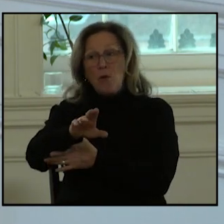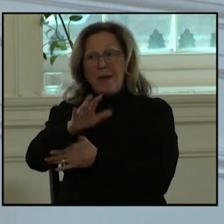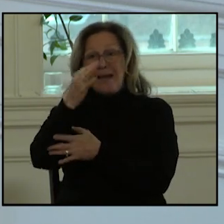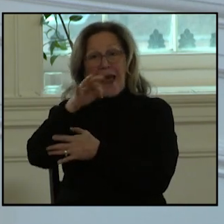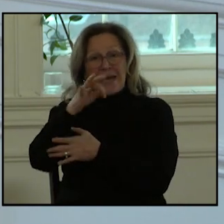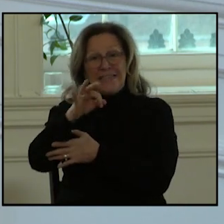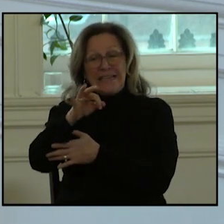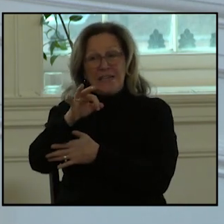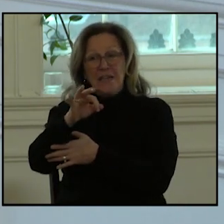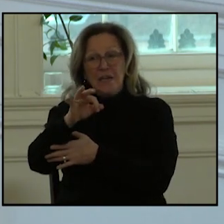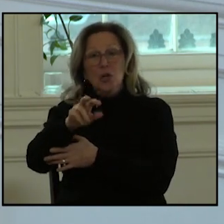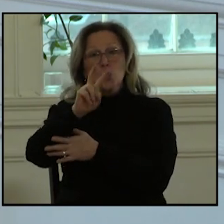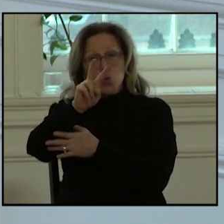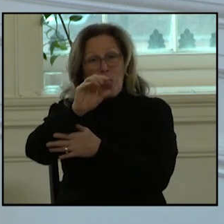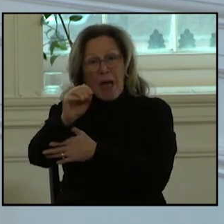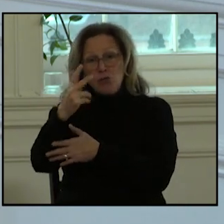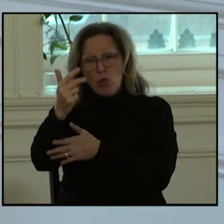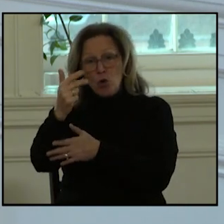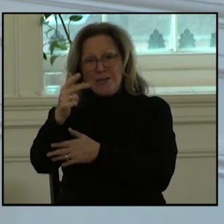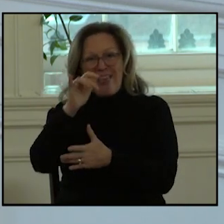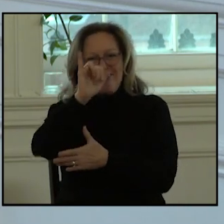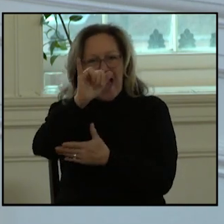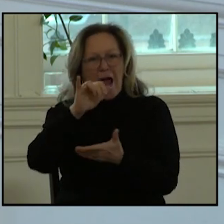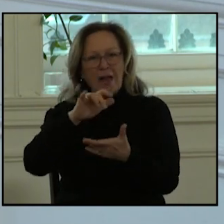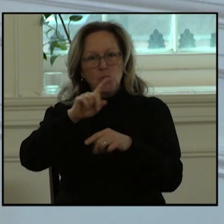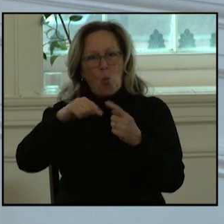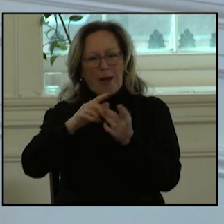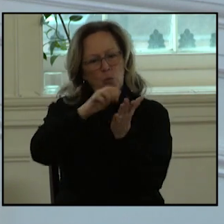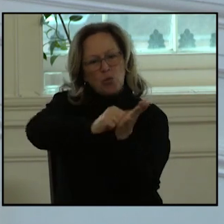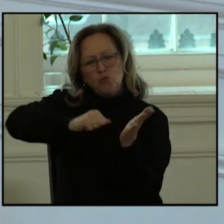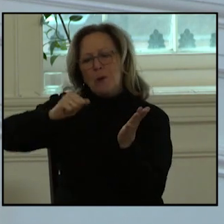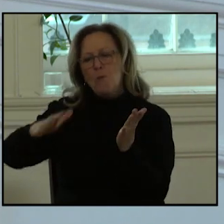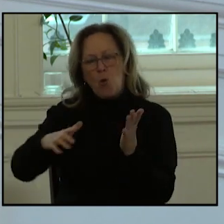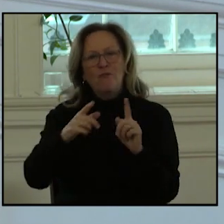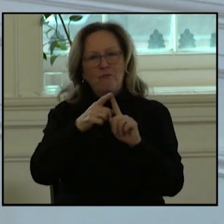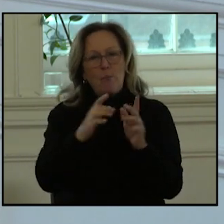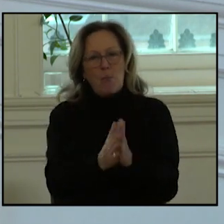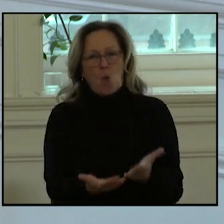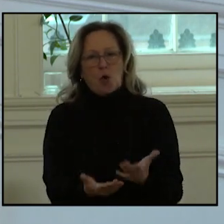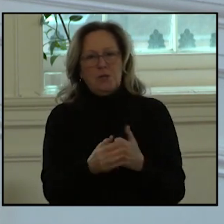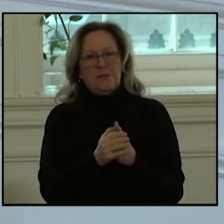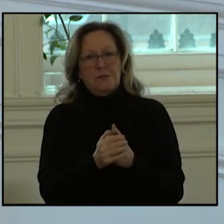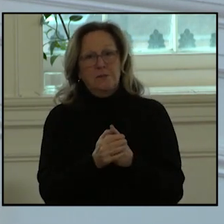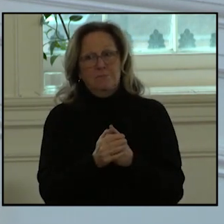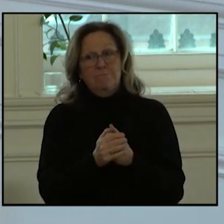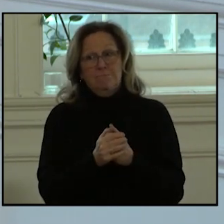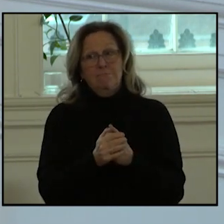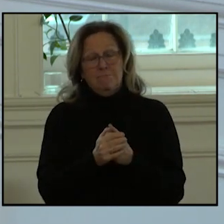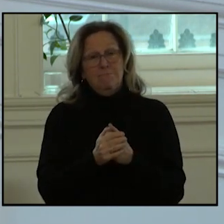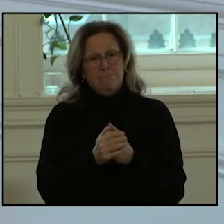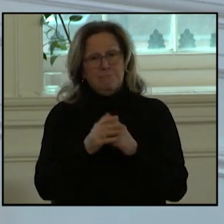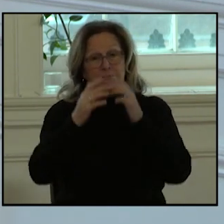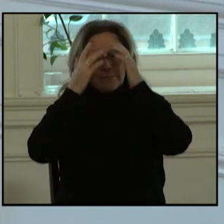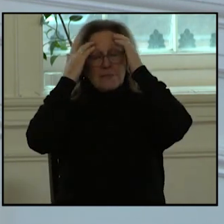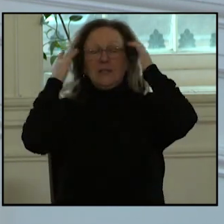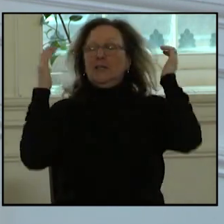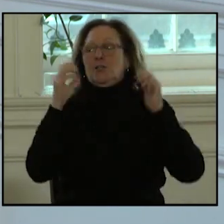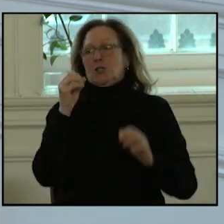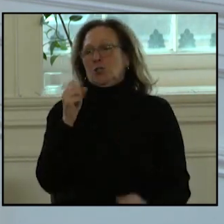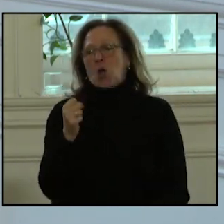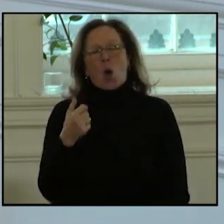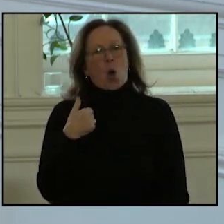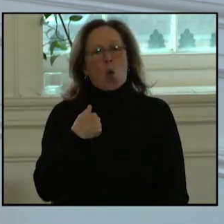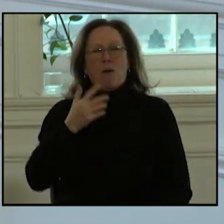19th, 2013 is when slavery was removed off of the books in Mississippi. So we still have a generation. So after the supposed end of slavery